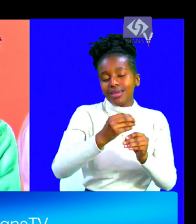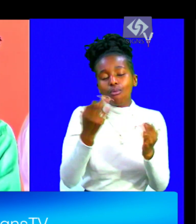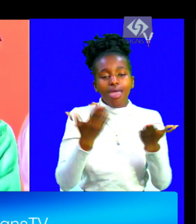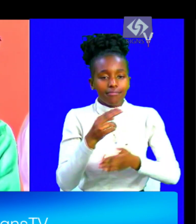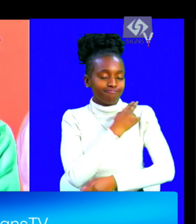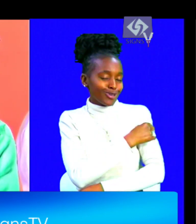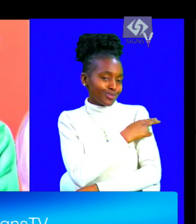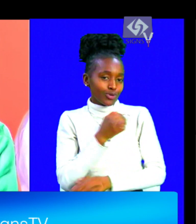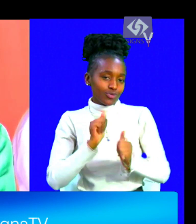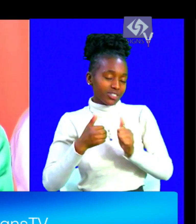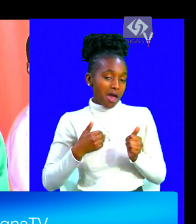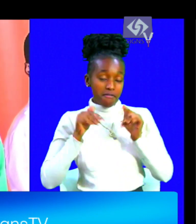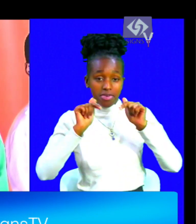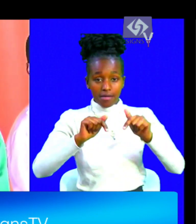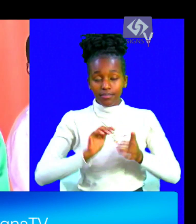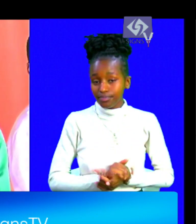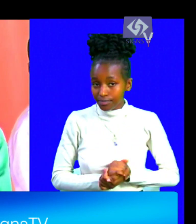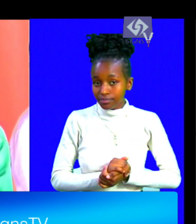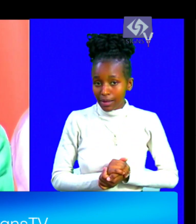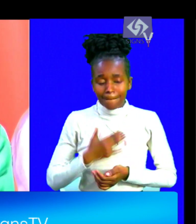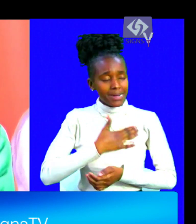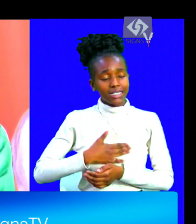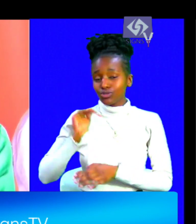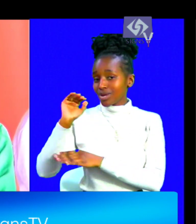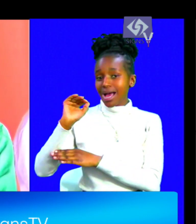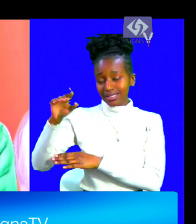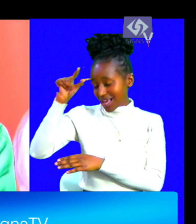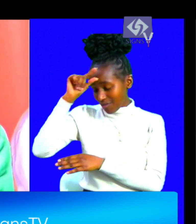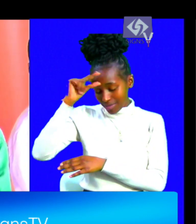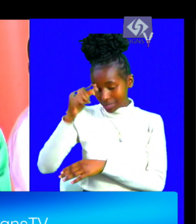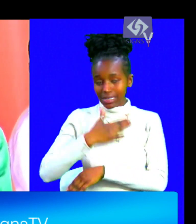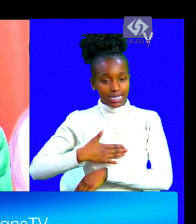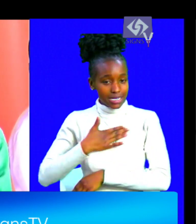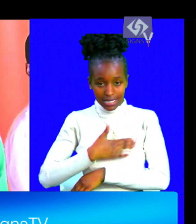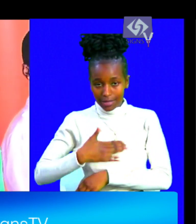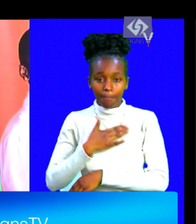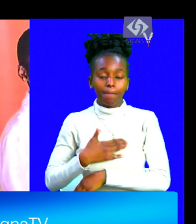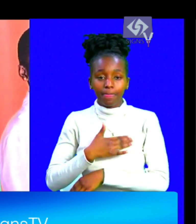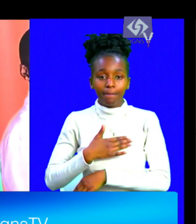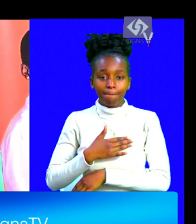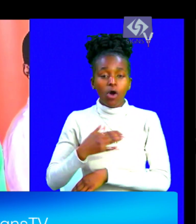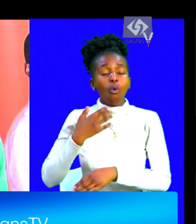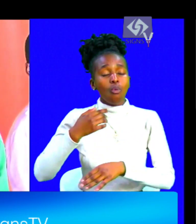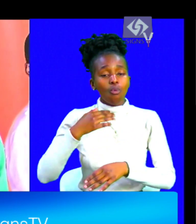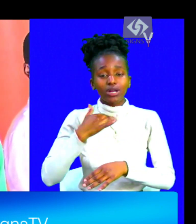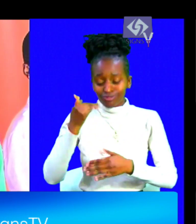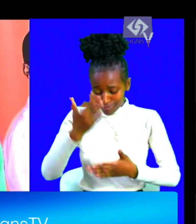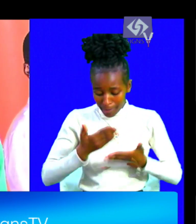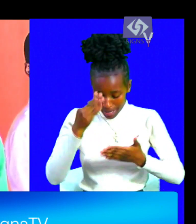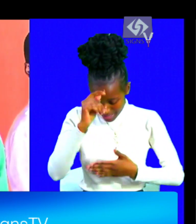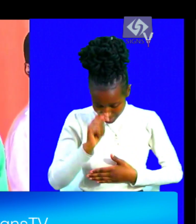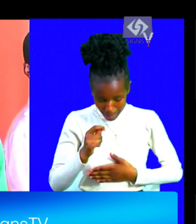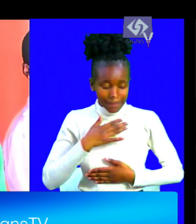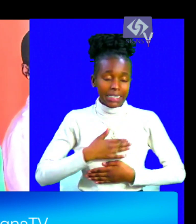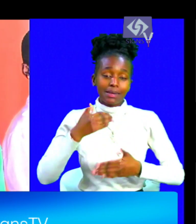health facility ile iko karibu. Kwa hivyo tungeomba serikali yetu tafadhali, kwa heshima zote tunaomba